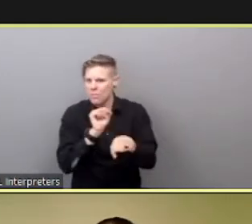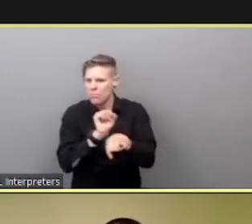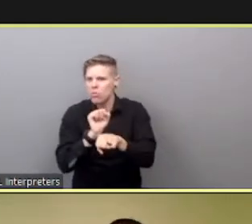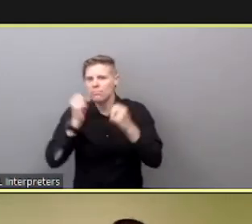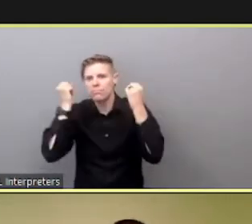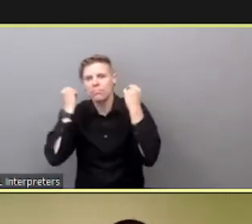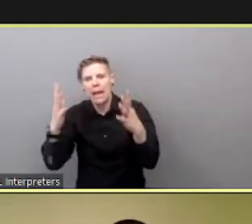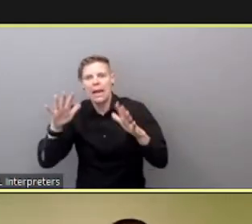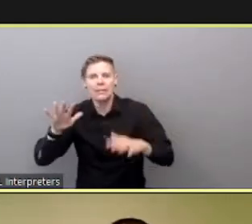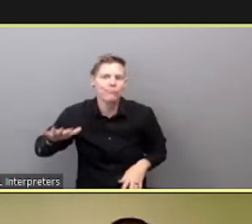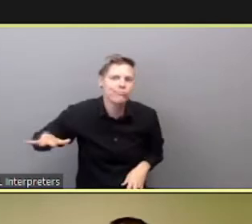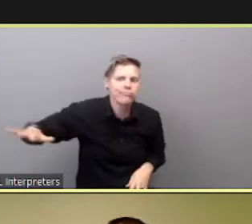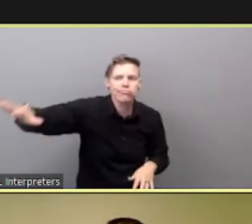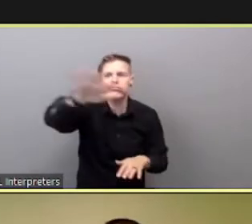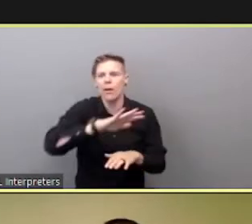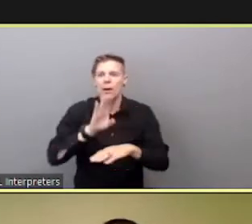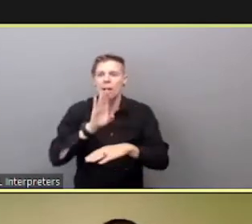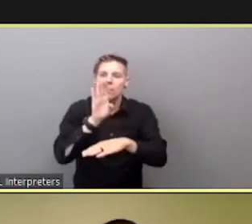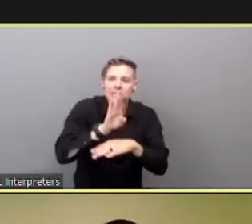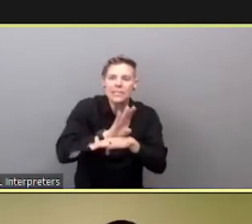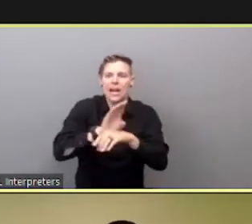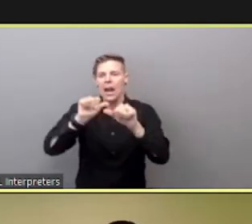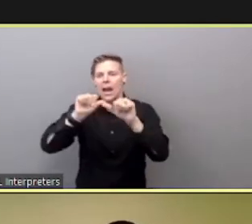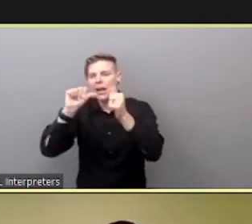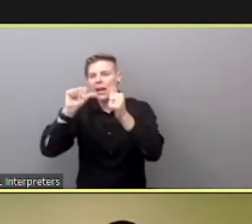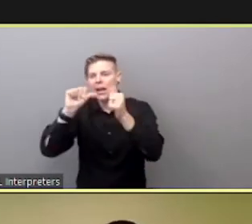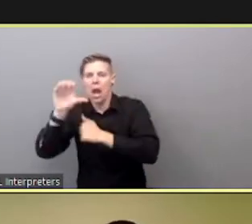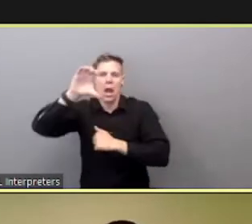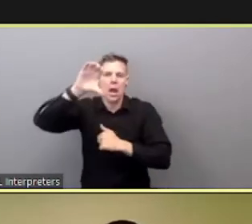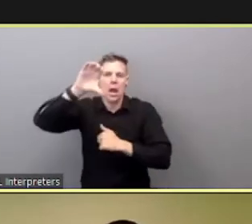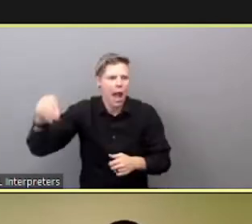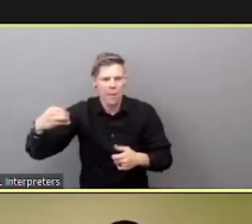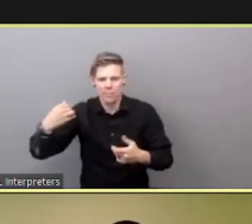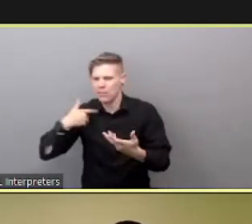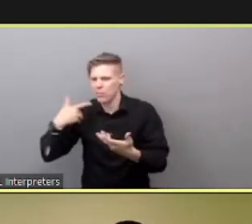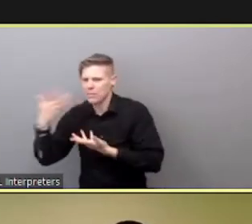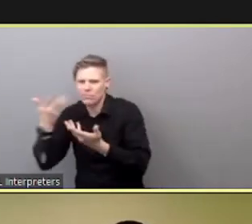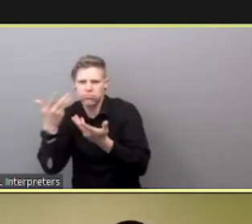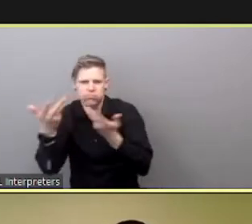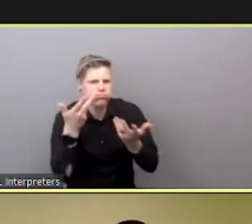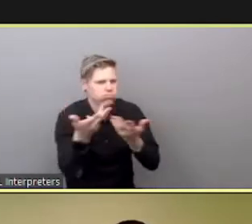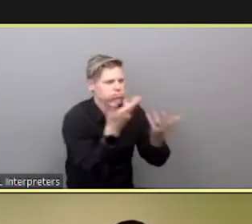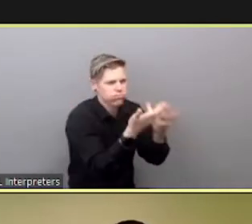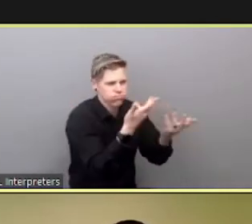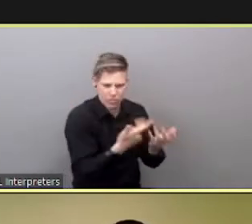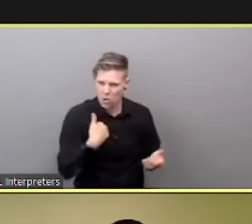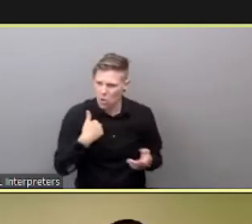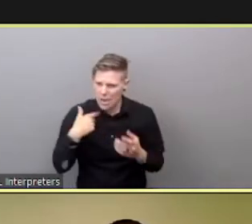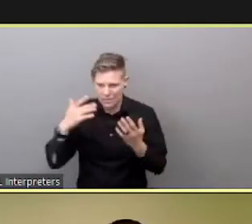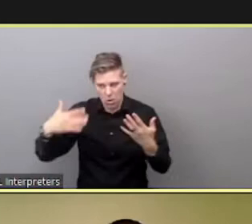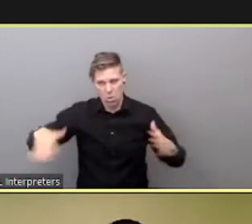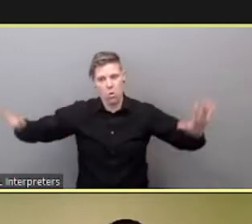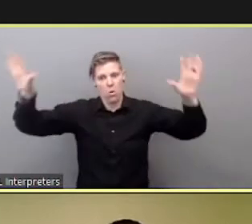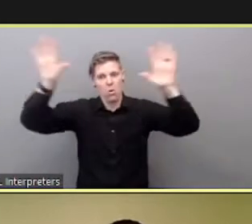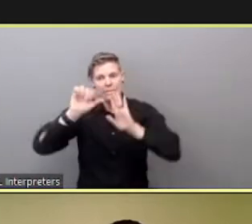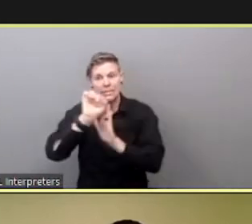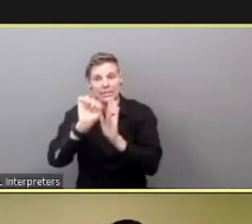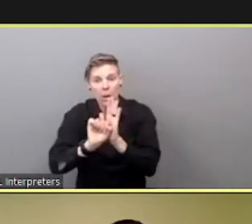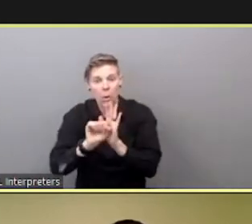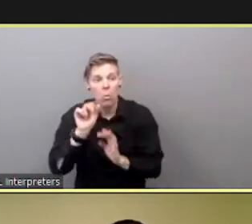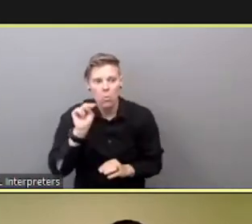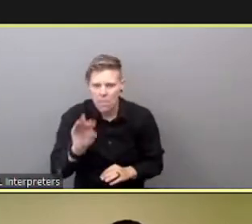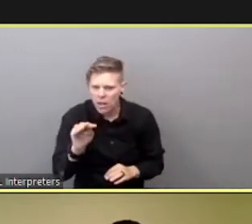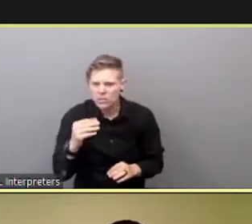hotel and restaurant owners across the state to really float some of the tactics that we have in mind and get their feedback on